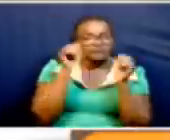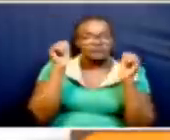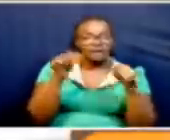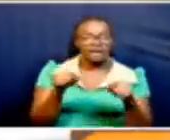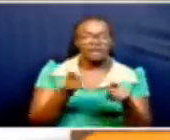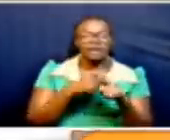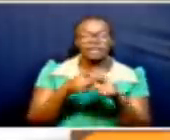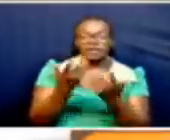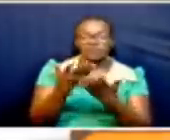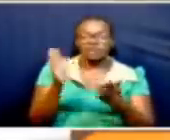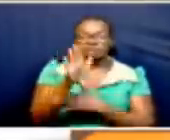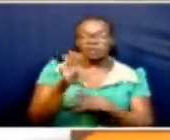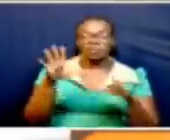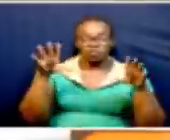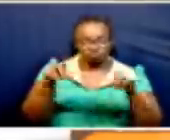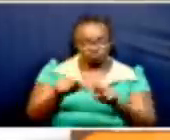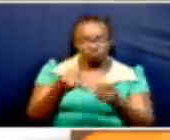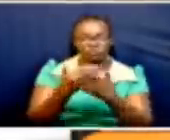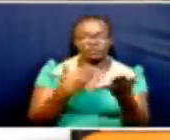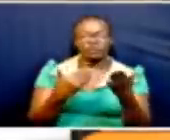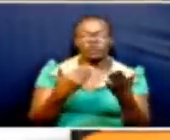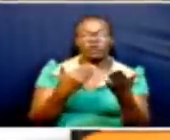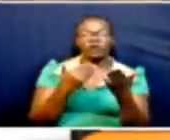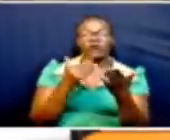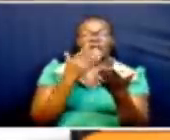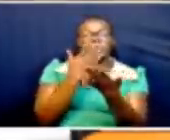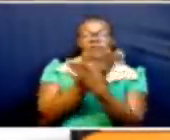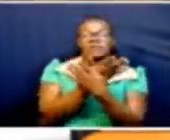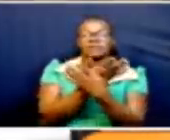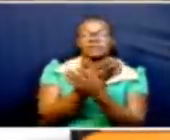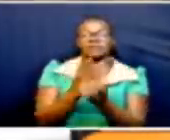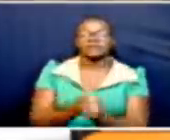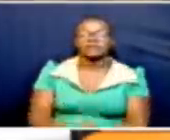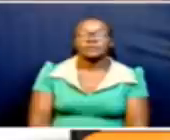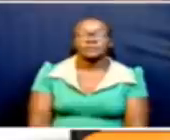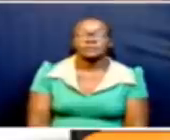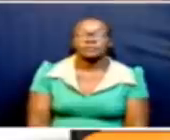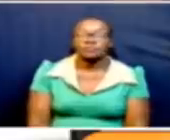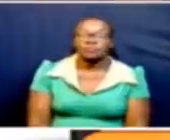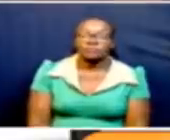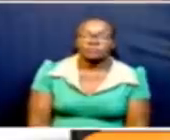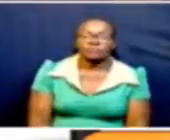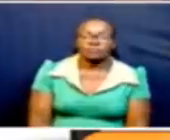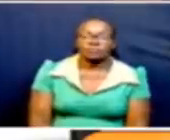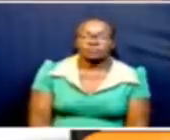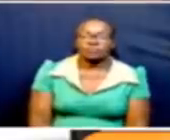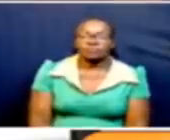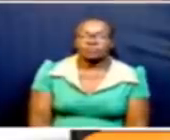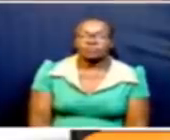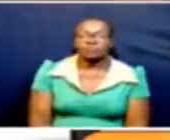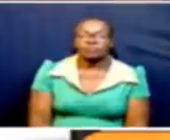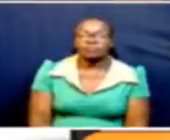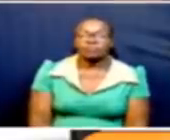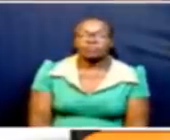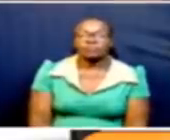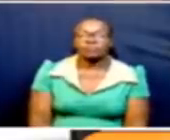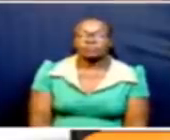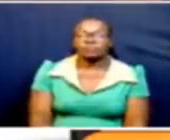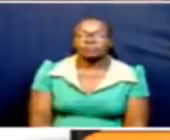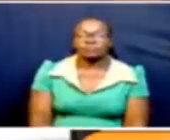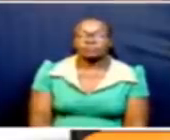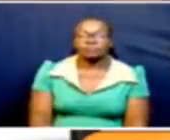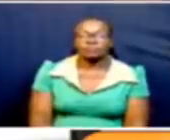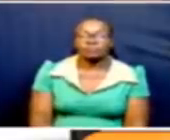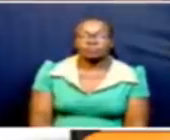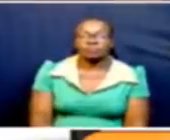can be seized before criminal conviction. Okay, but Babu, Hold on. Babu, you didn't answer my question. All those cars you own and the properties you own,